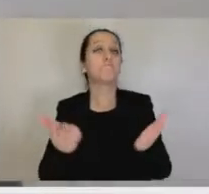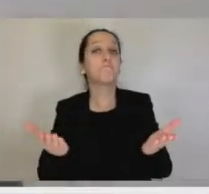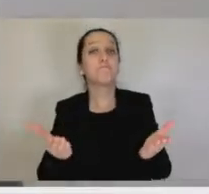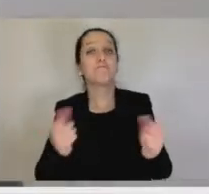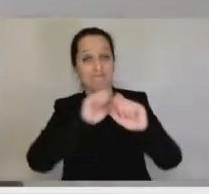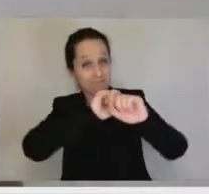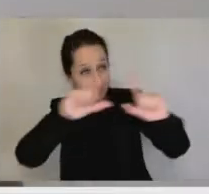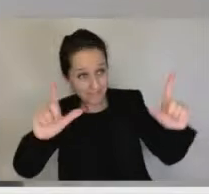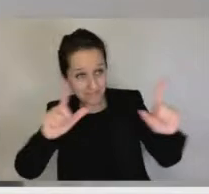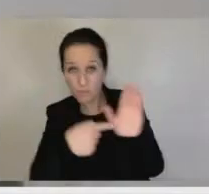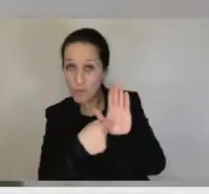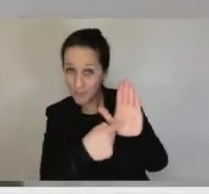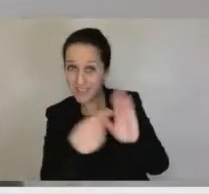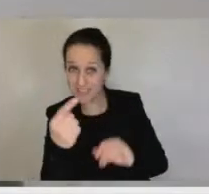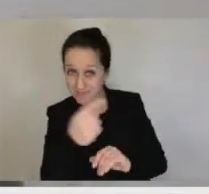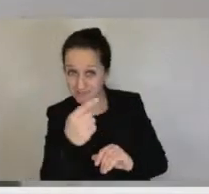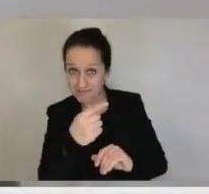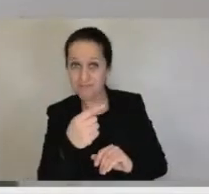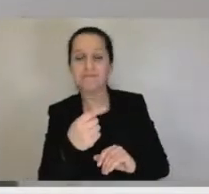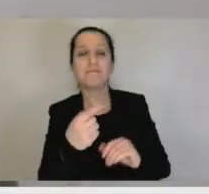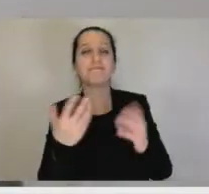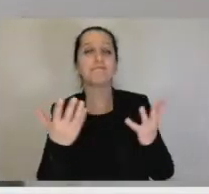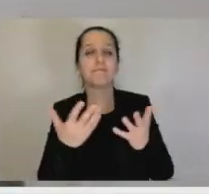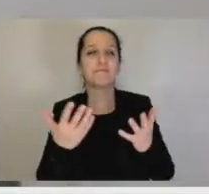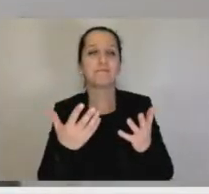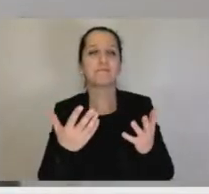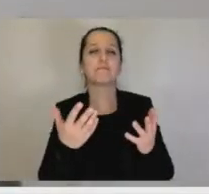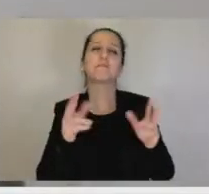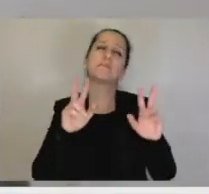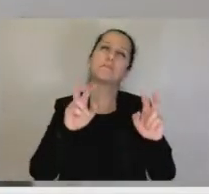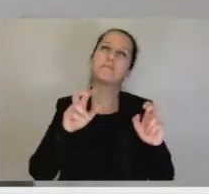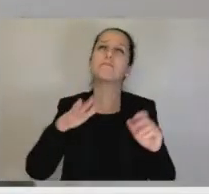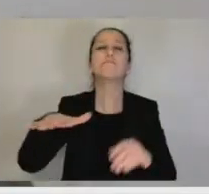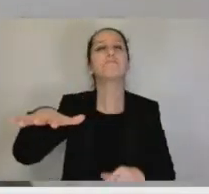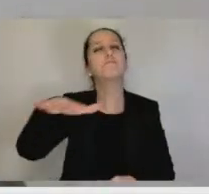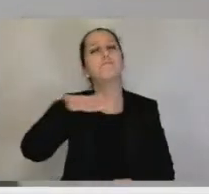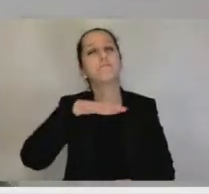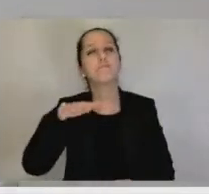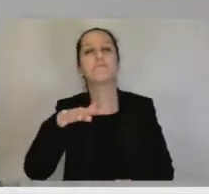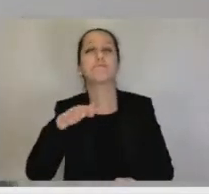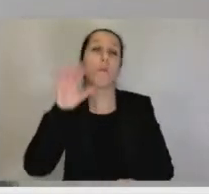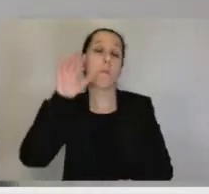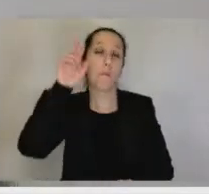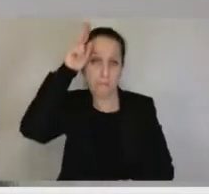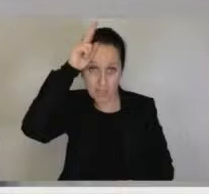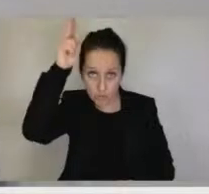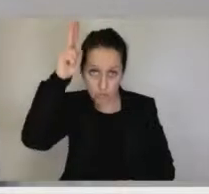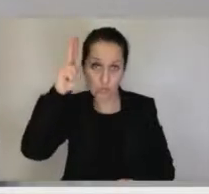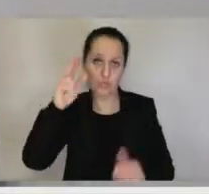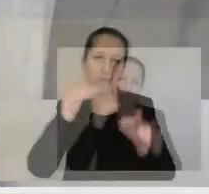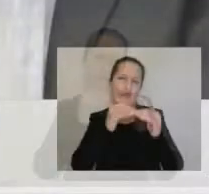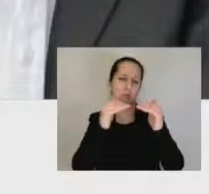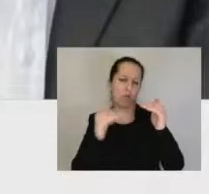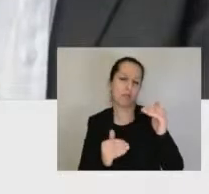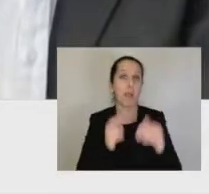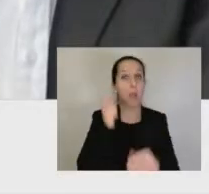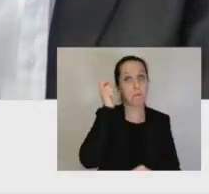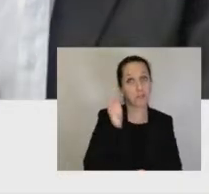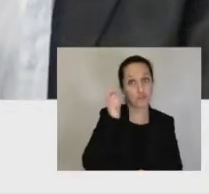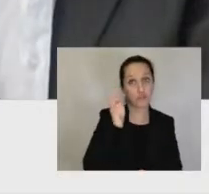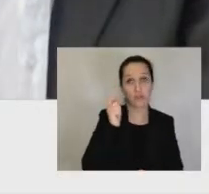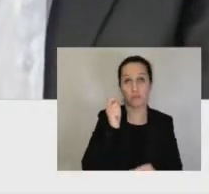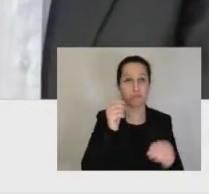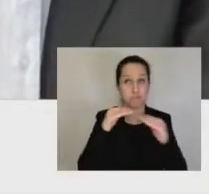Okay, what we would like to show you here is some context with regard to pension inequality in Peru,